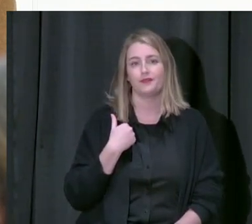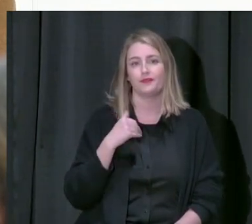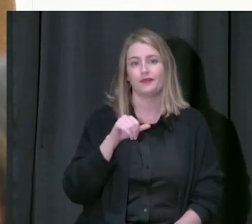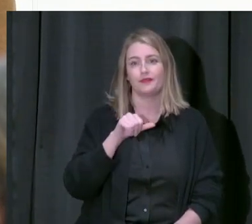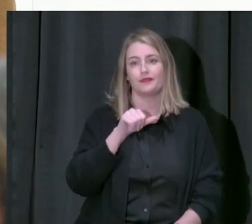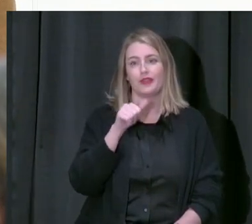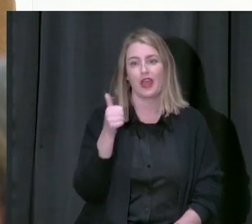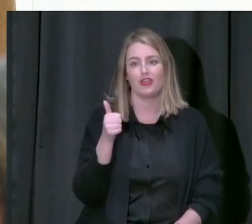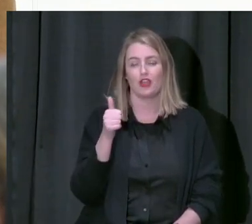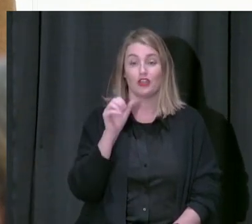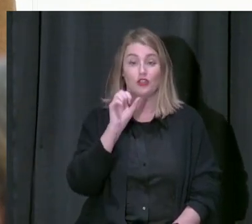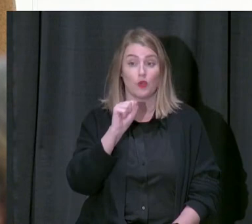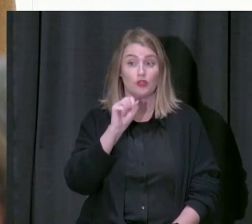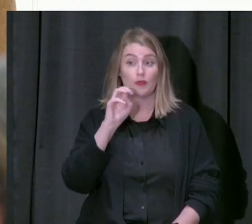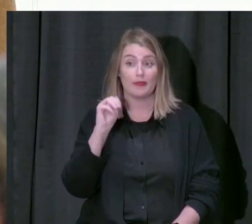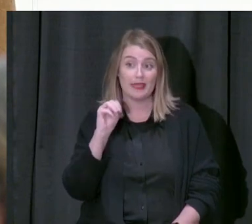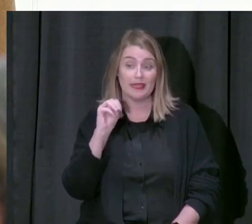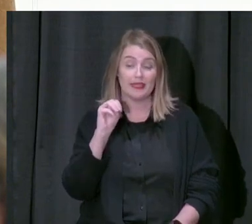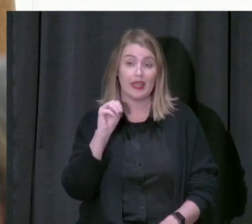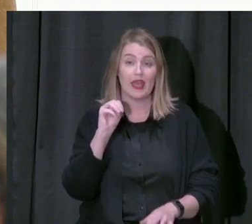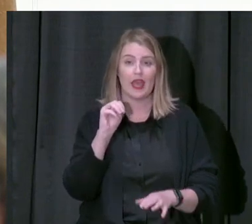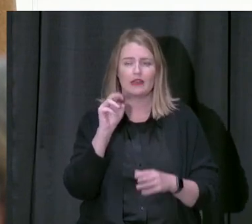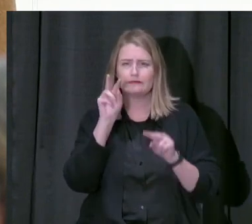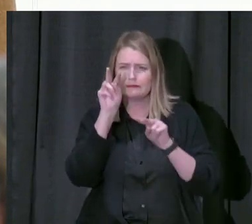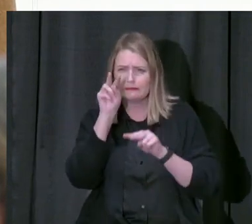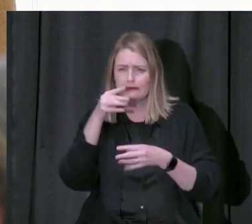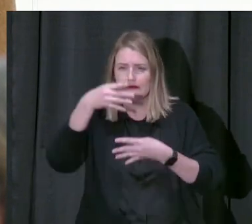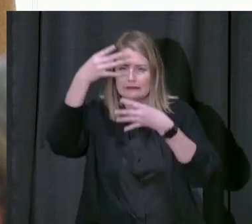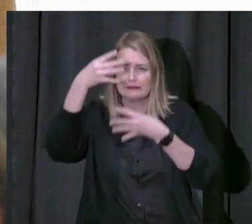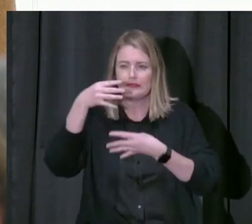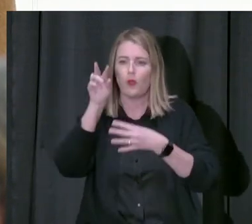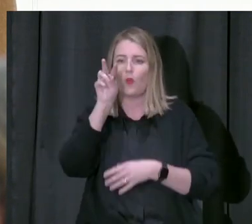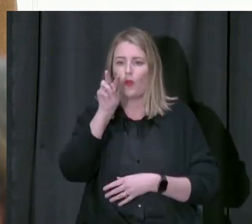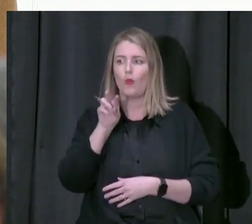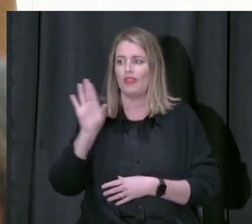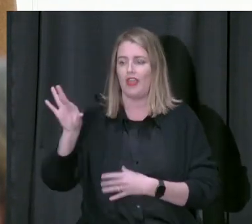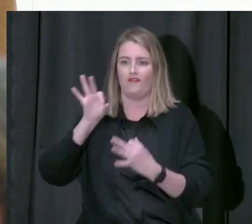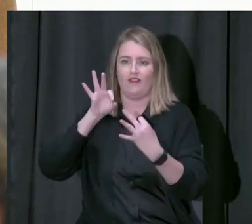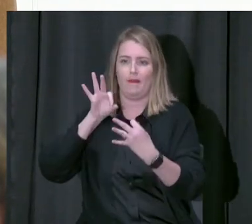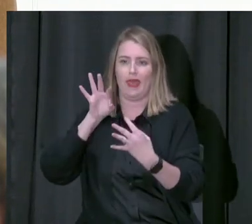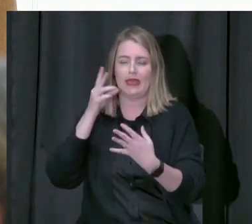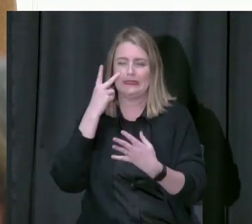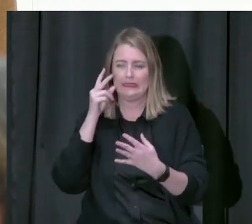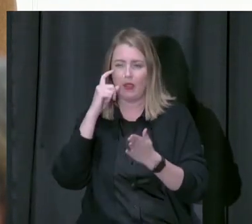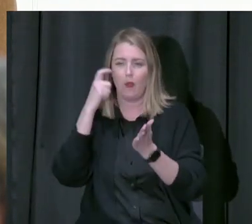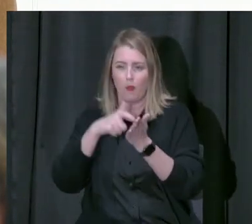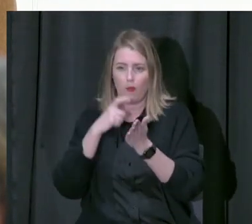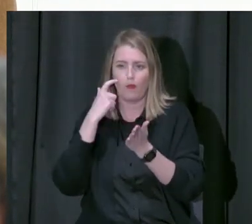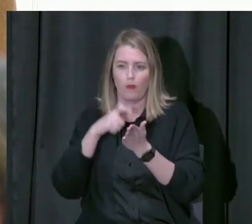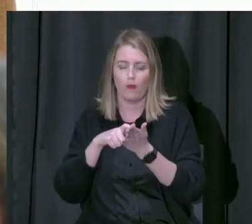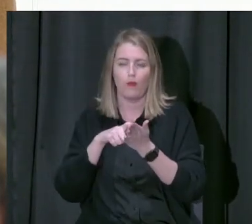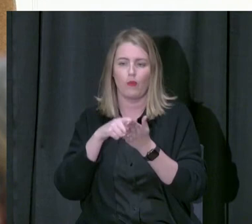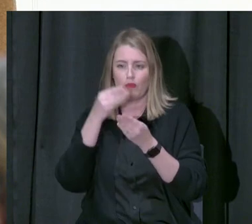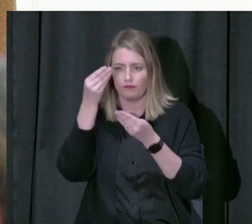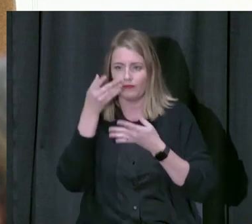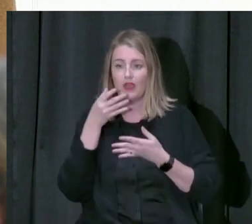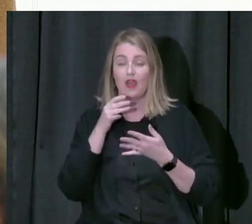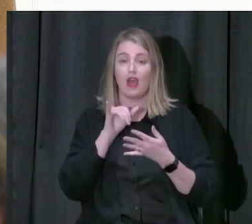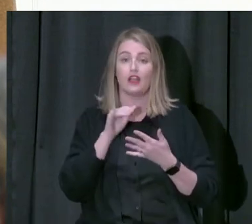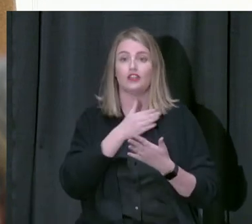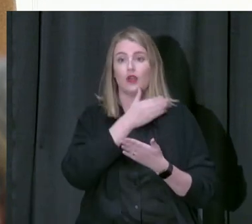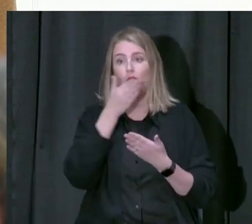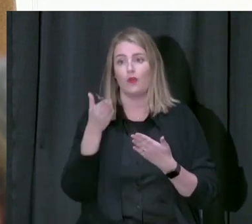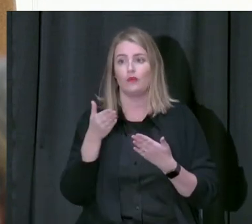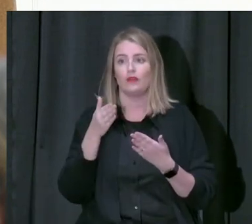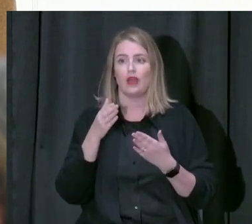our social media accounts to see what other feedback we are getting from the customers. And finally, we also do like customer